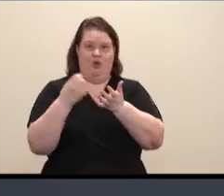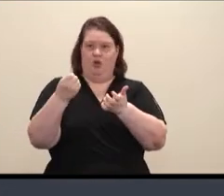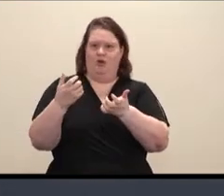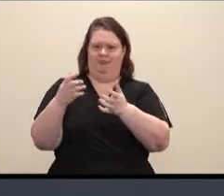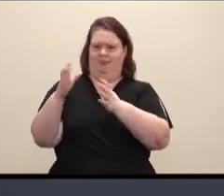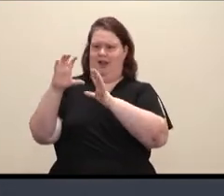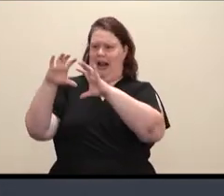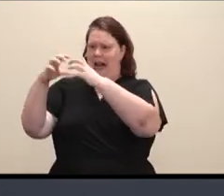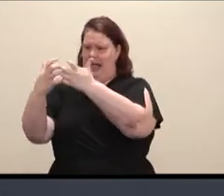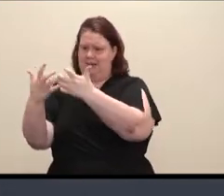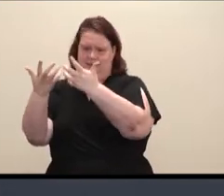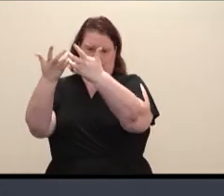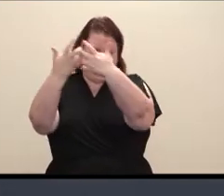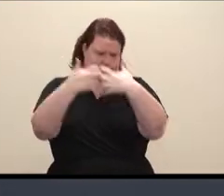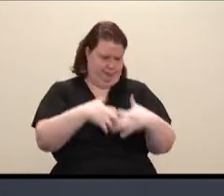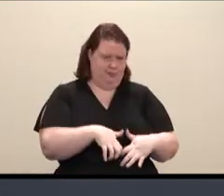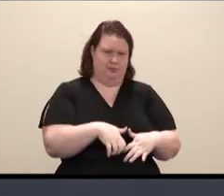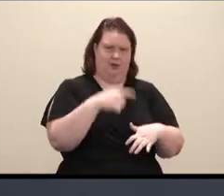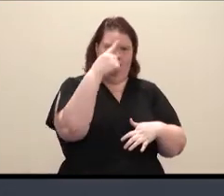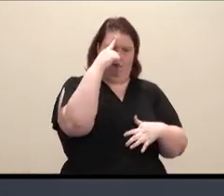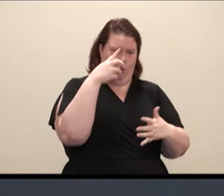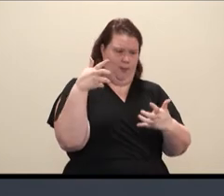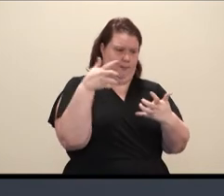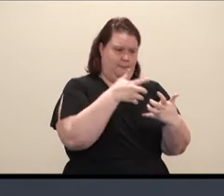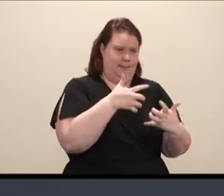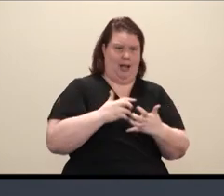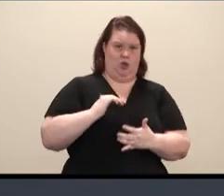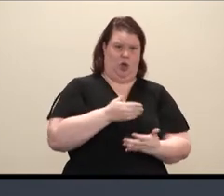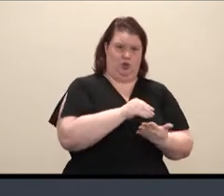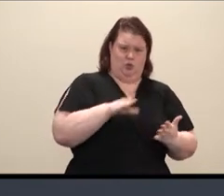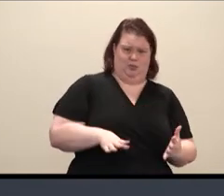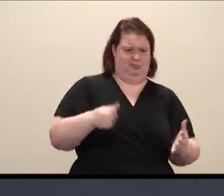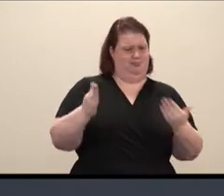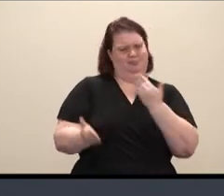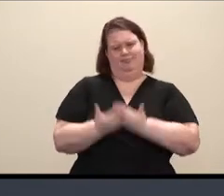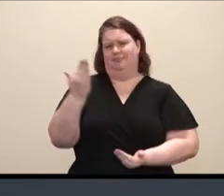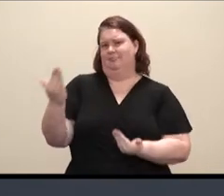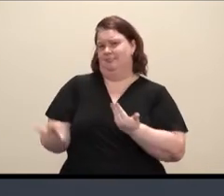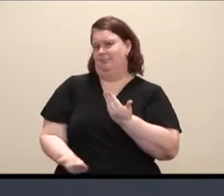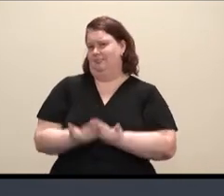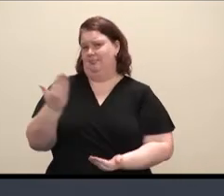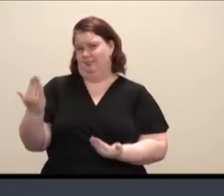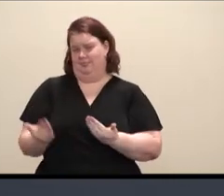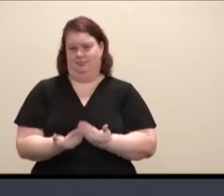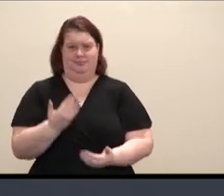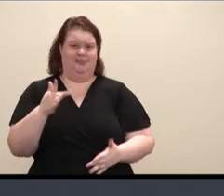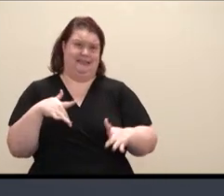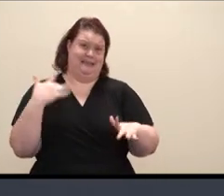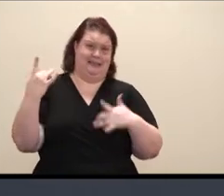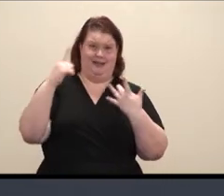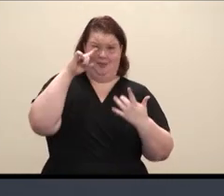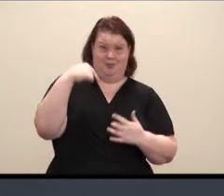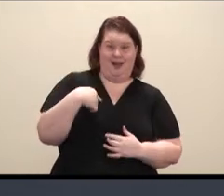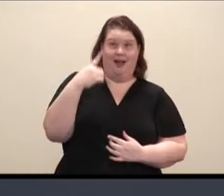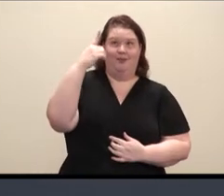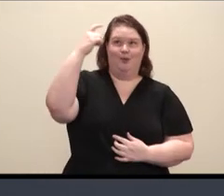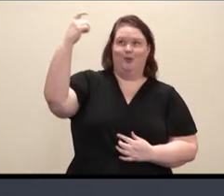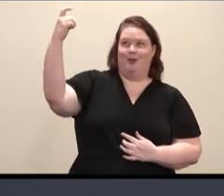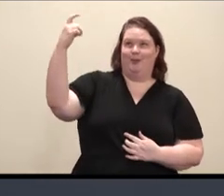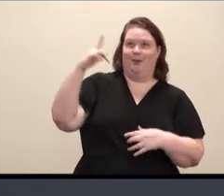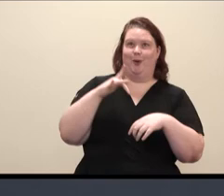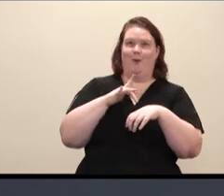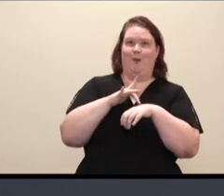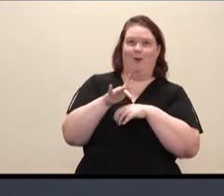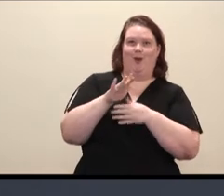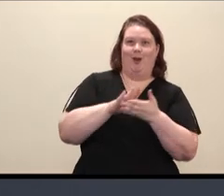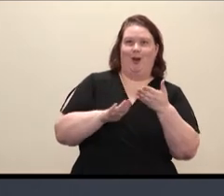so easily. And so this is just really exciting to me. I have a dream that we'll have this early college high